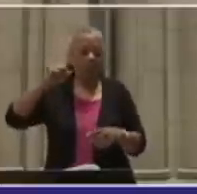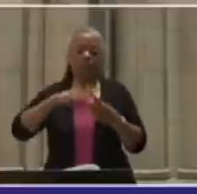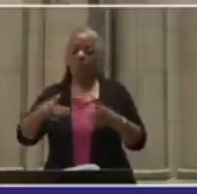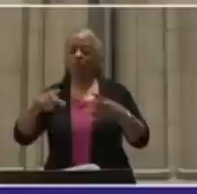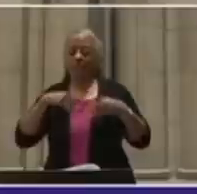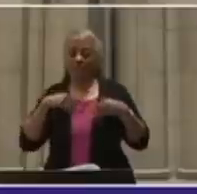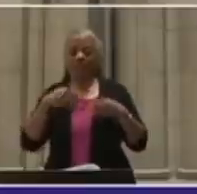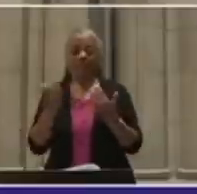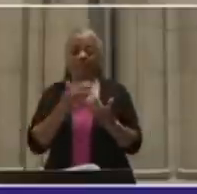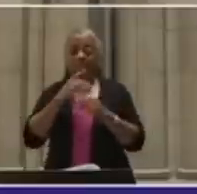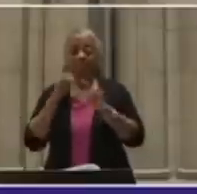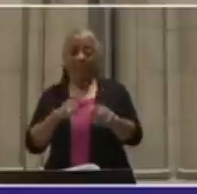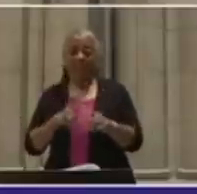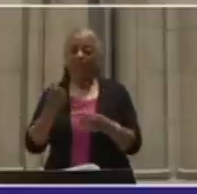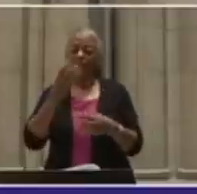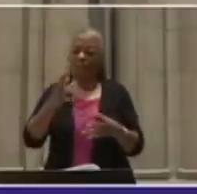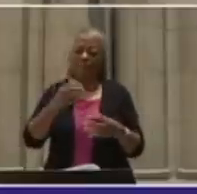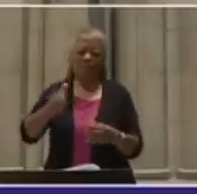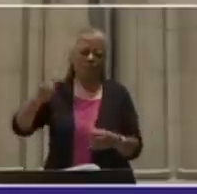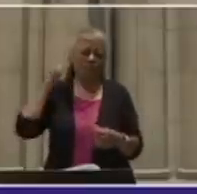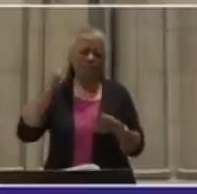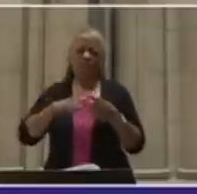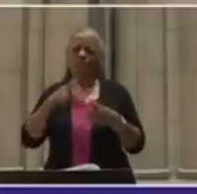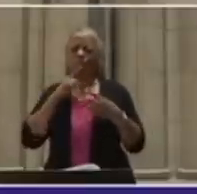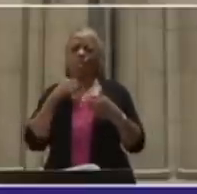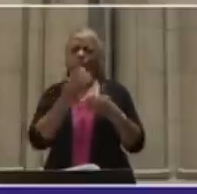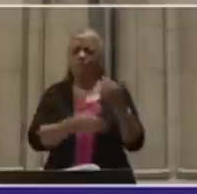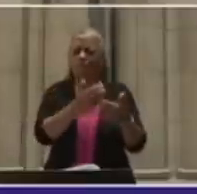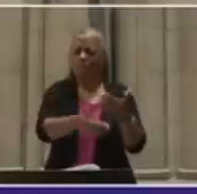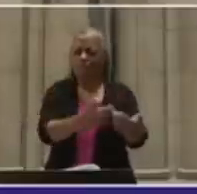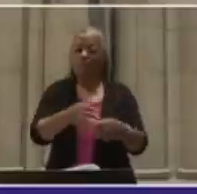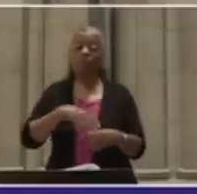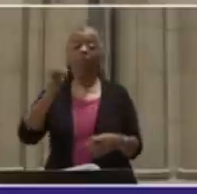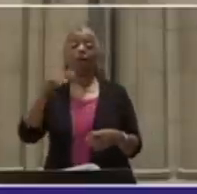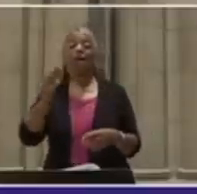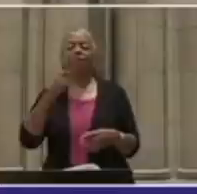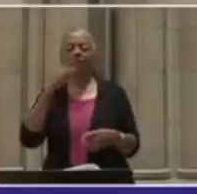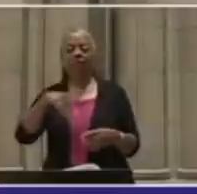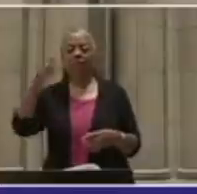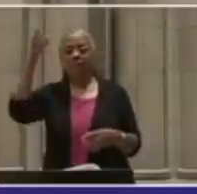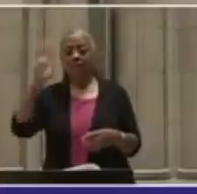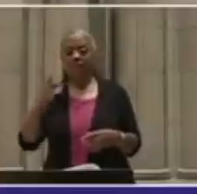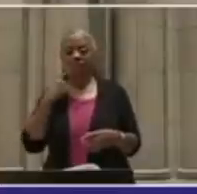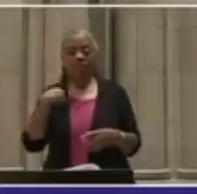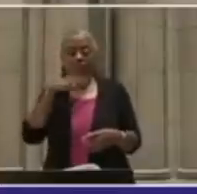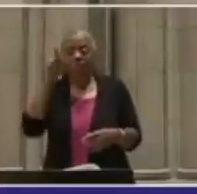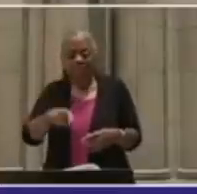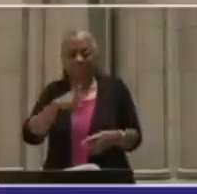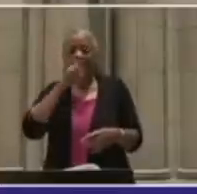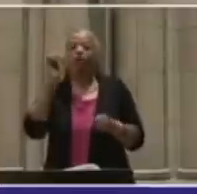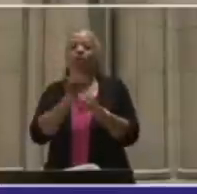accept easy answers and a refusal to just go along to get along. So Amos says, God says, we need